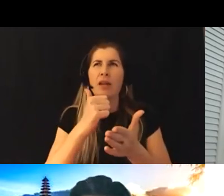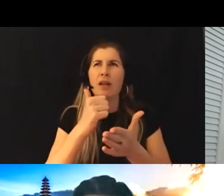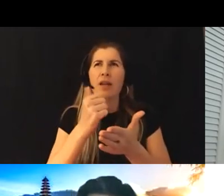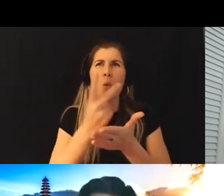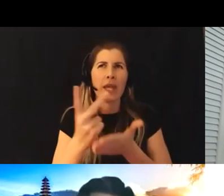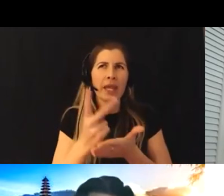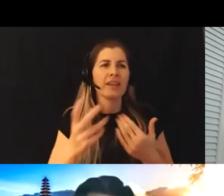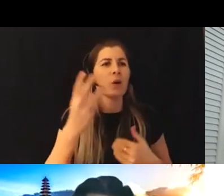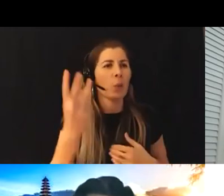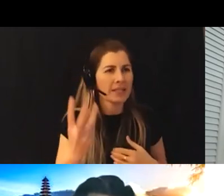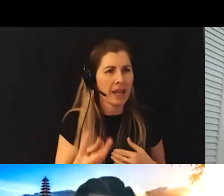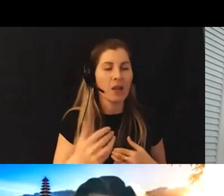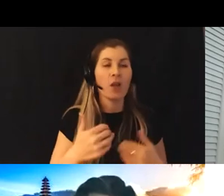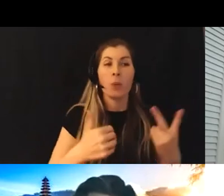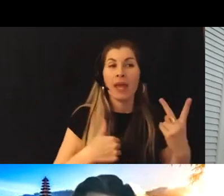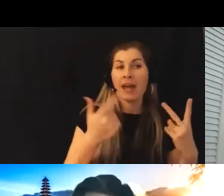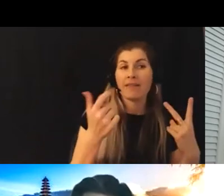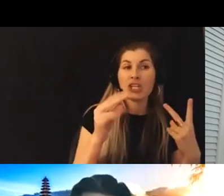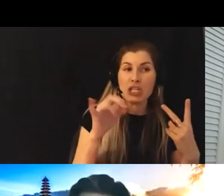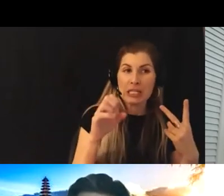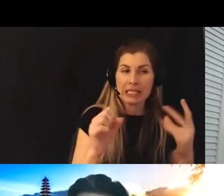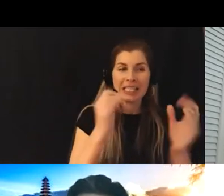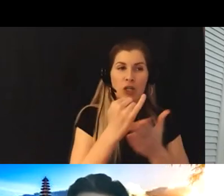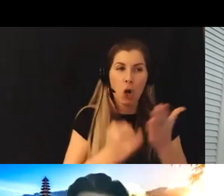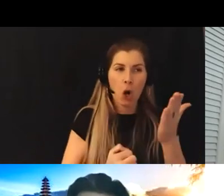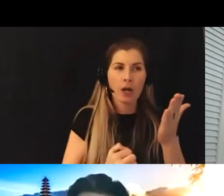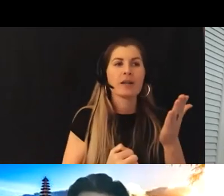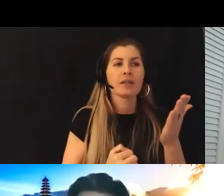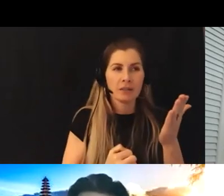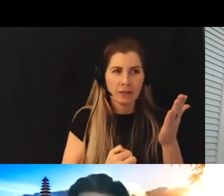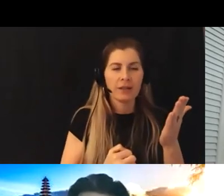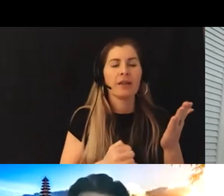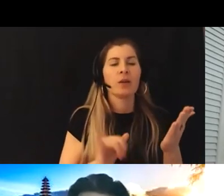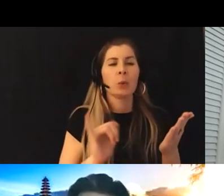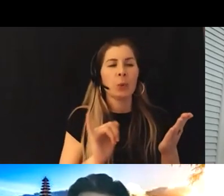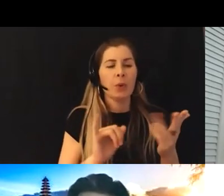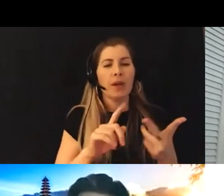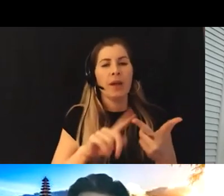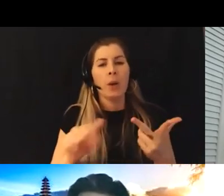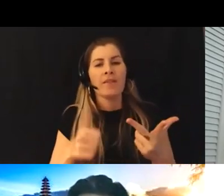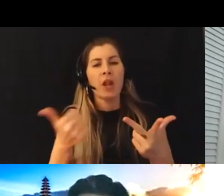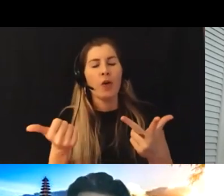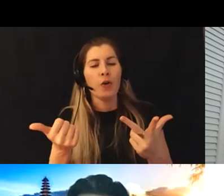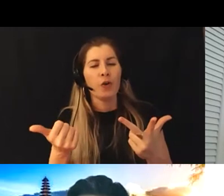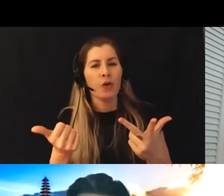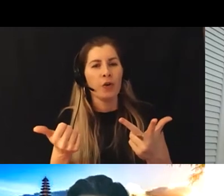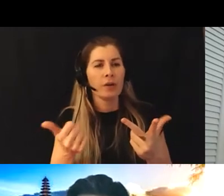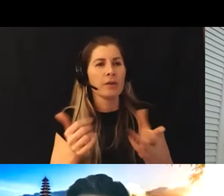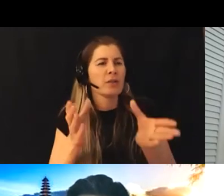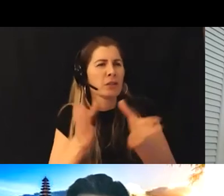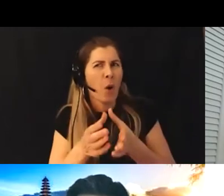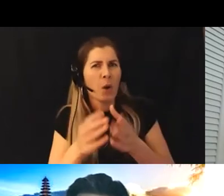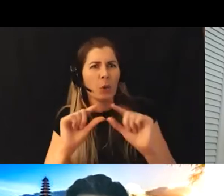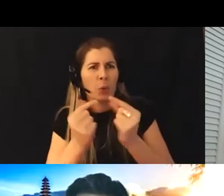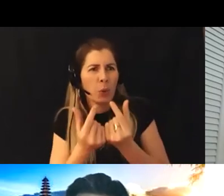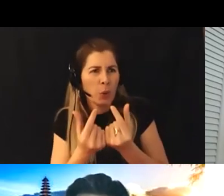have Genesis, which is teaching artists of the African diaspora. We have some smaller groups, like there's